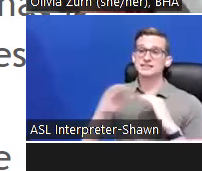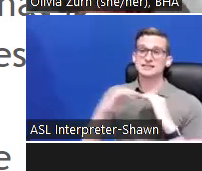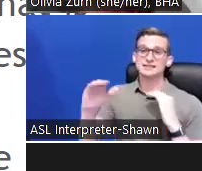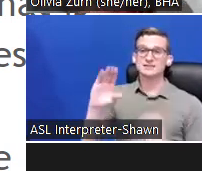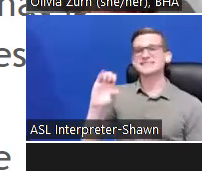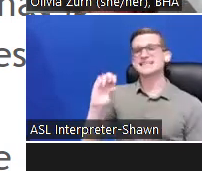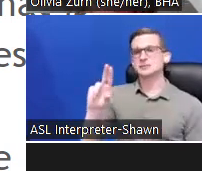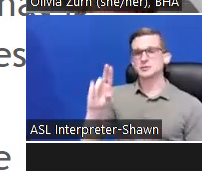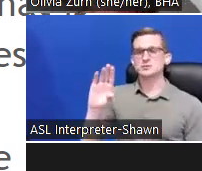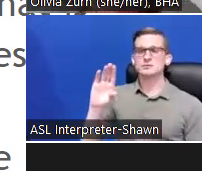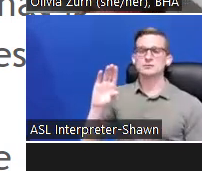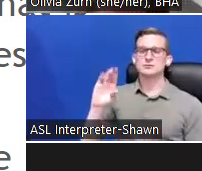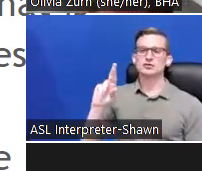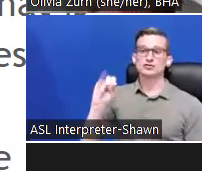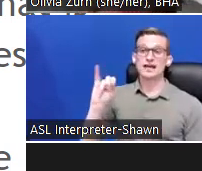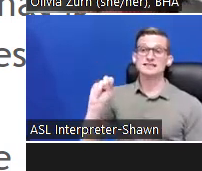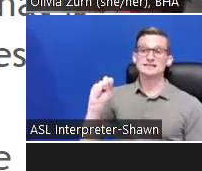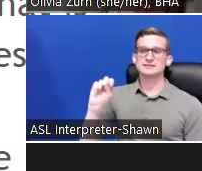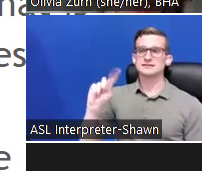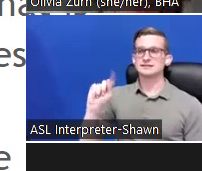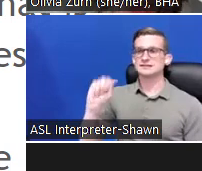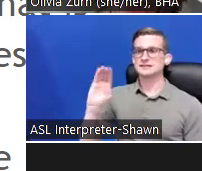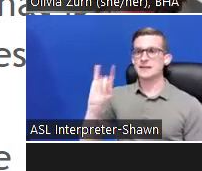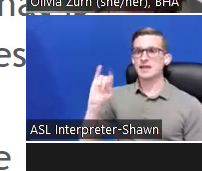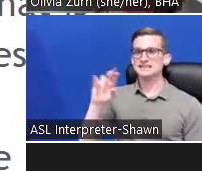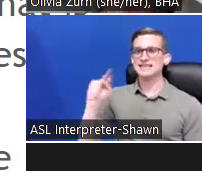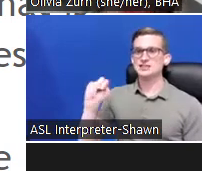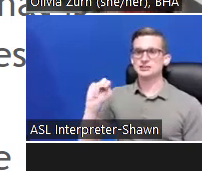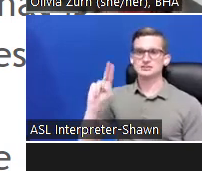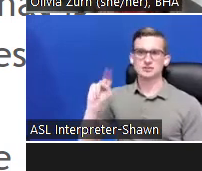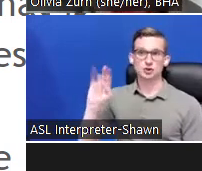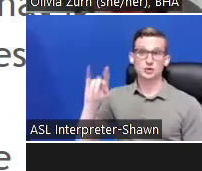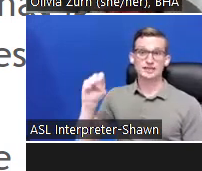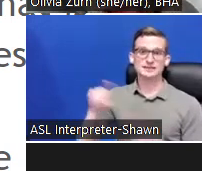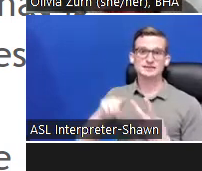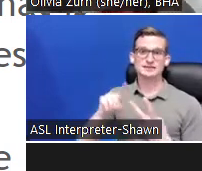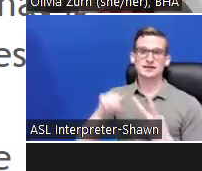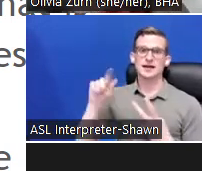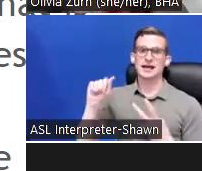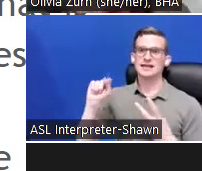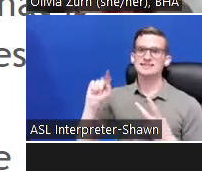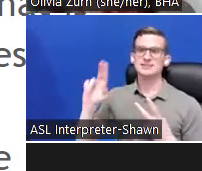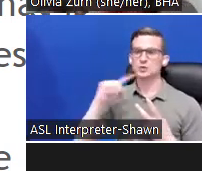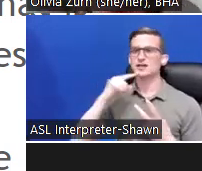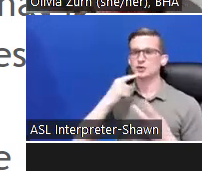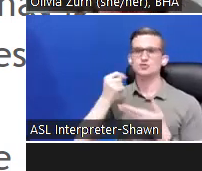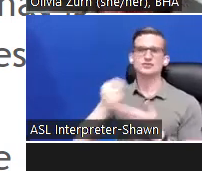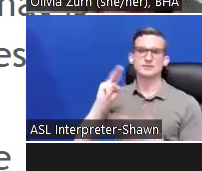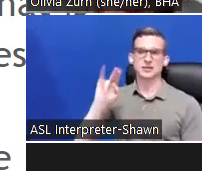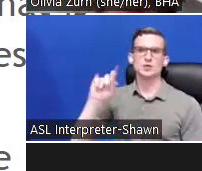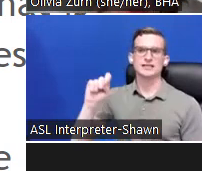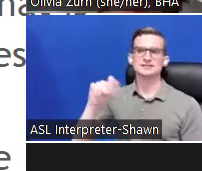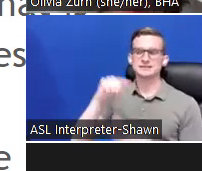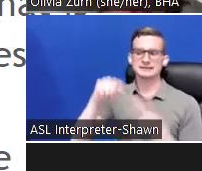decided to keep current state with those, and I'll get into that later. But this is where you will receive a full